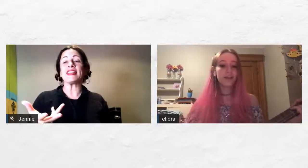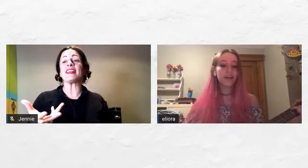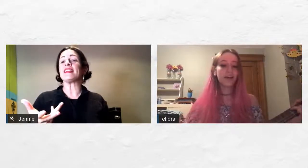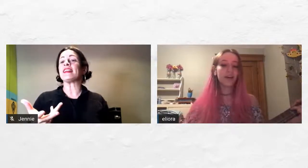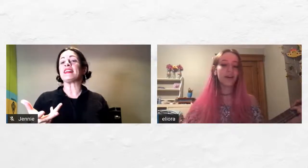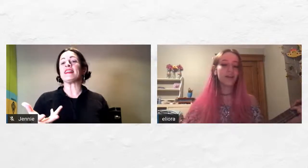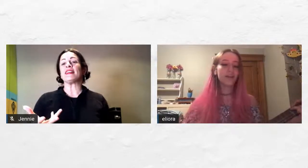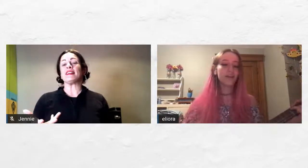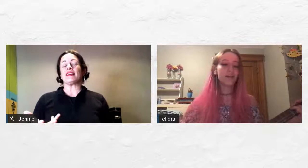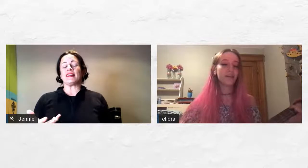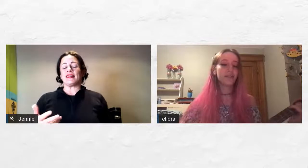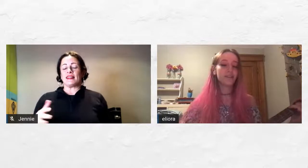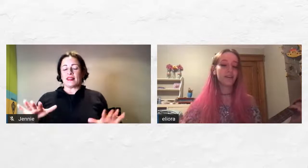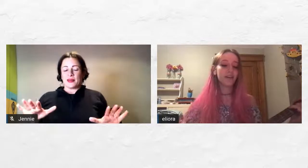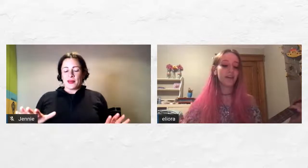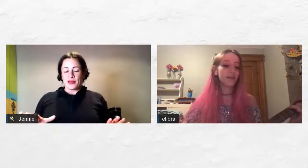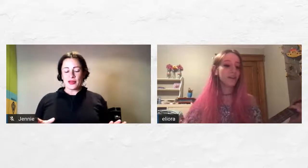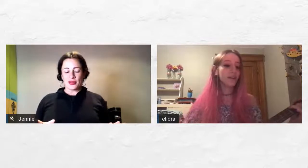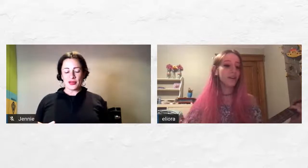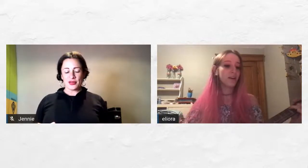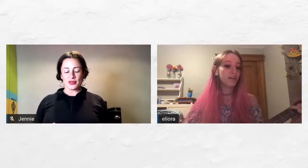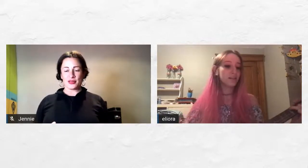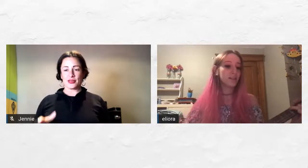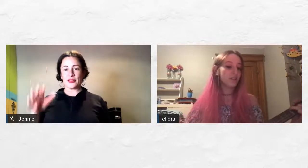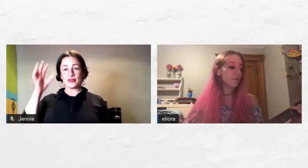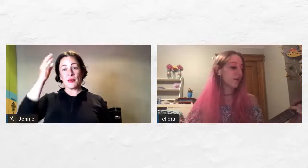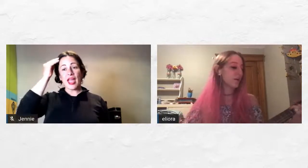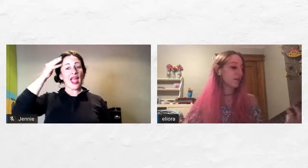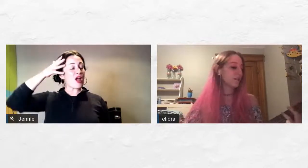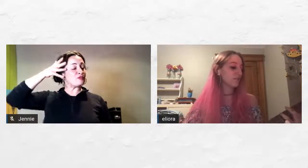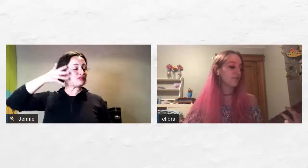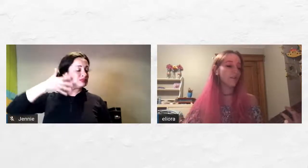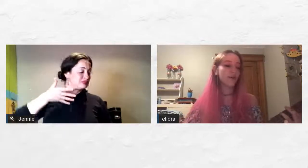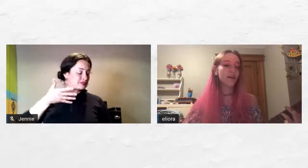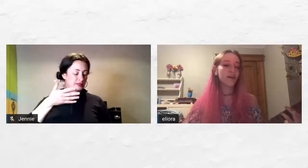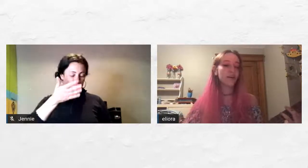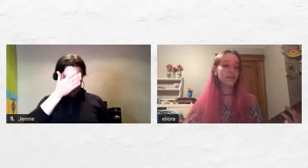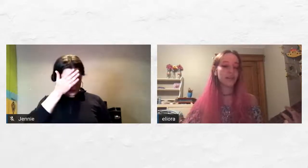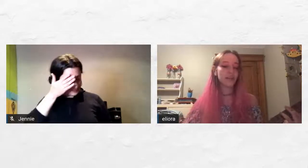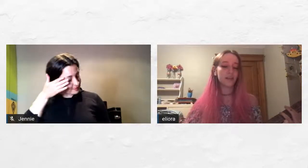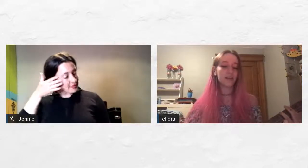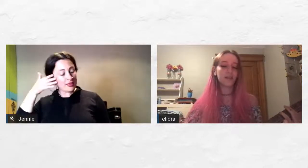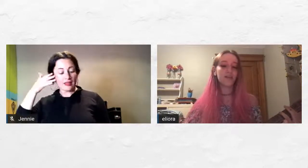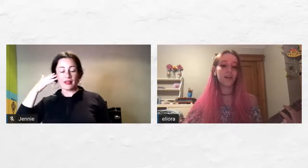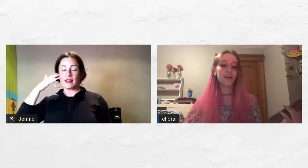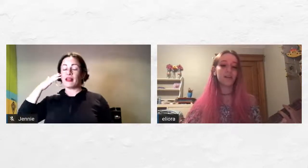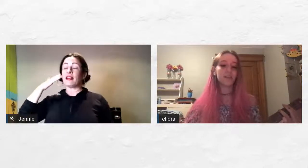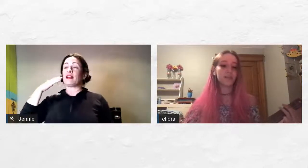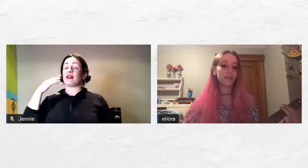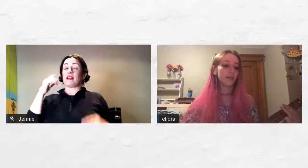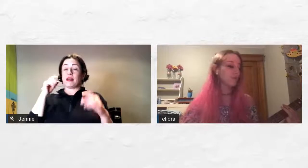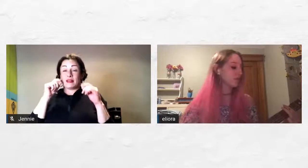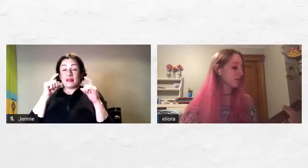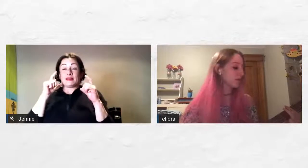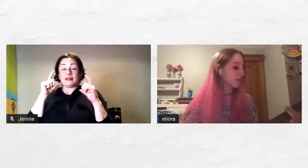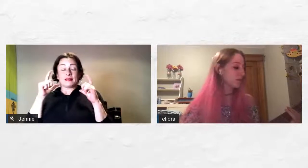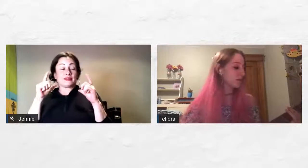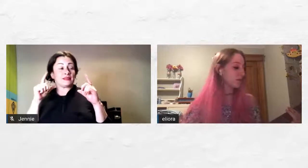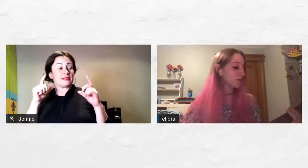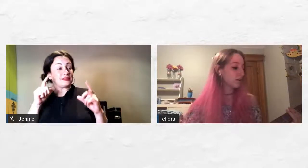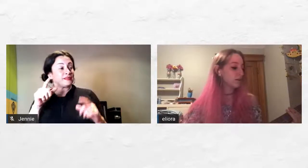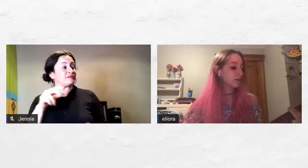Brush my hair aside and tell me not to fall asleep, fall asleep.